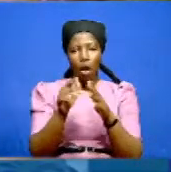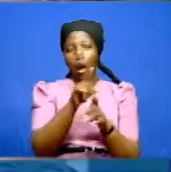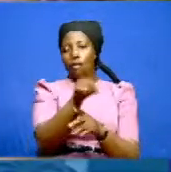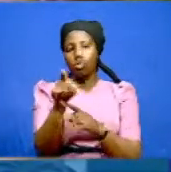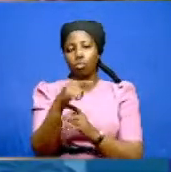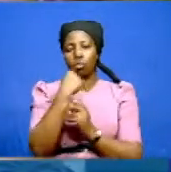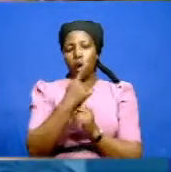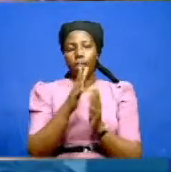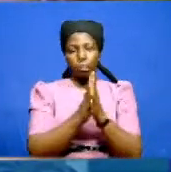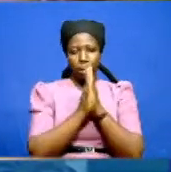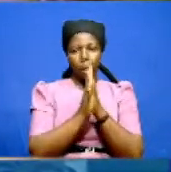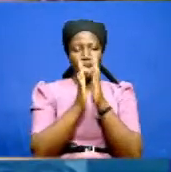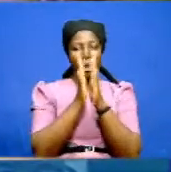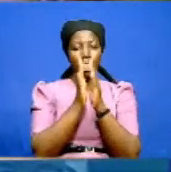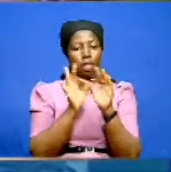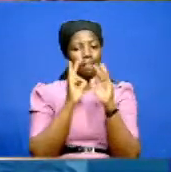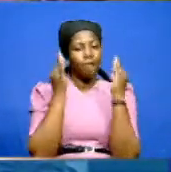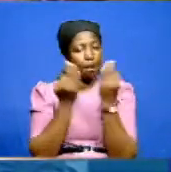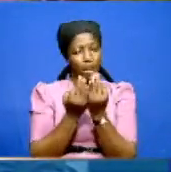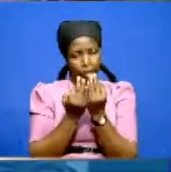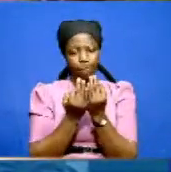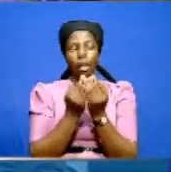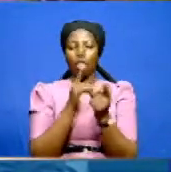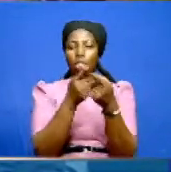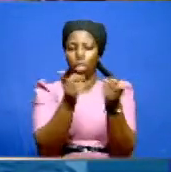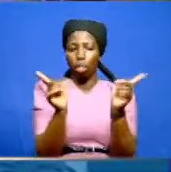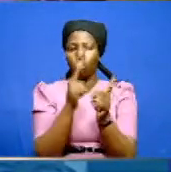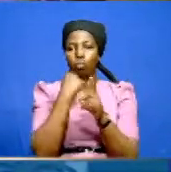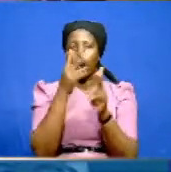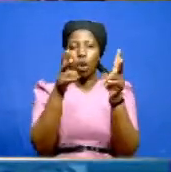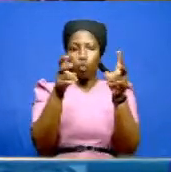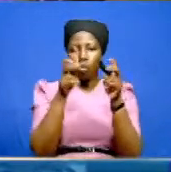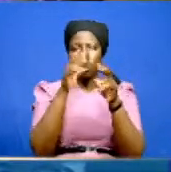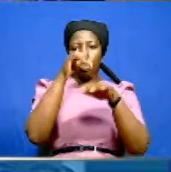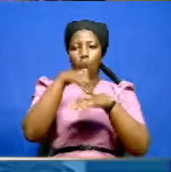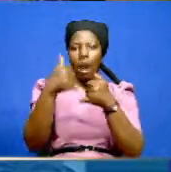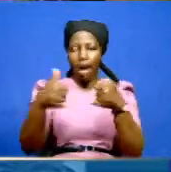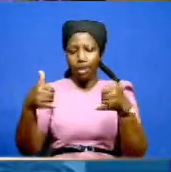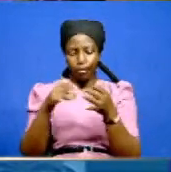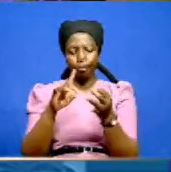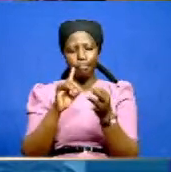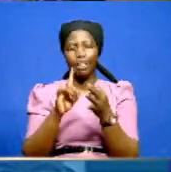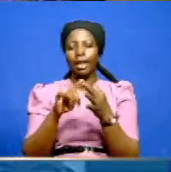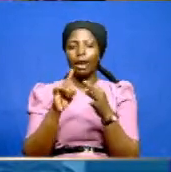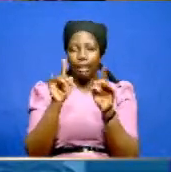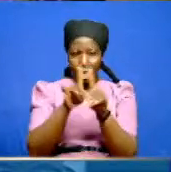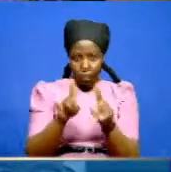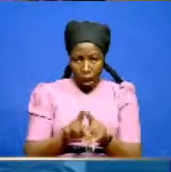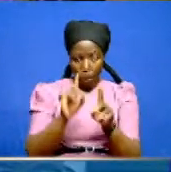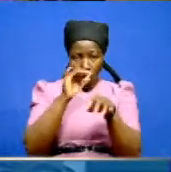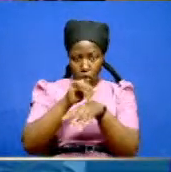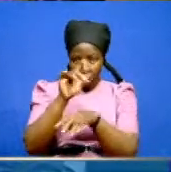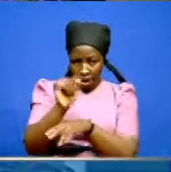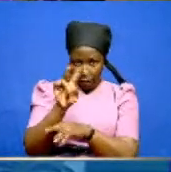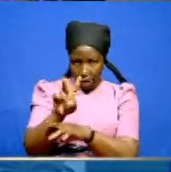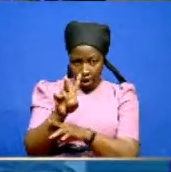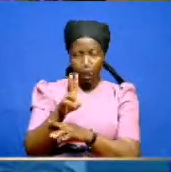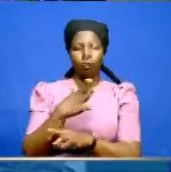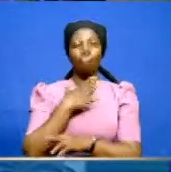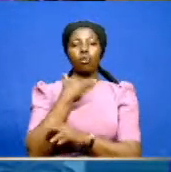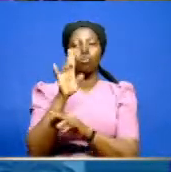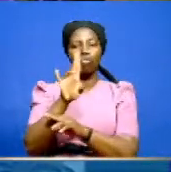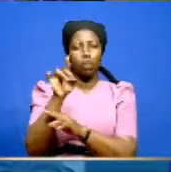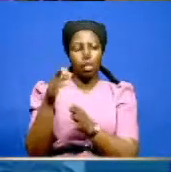have prayed with the family, to those of you who are watching us online, and on TV, we want to take